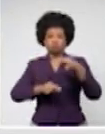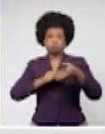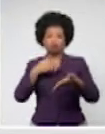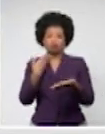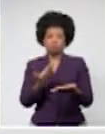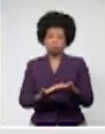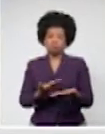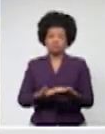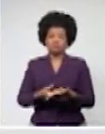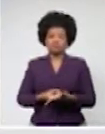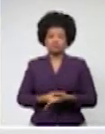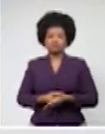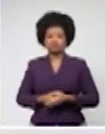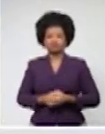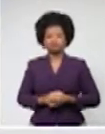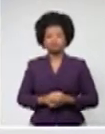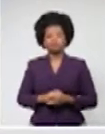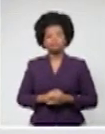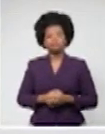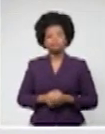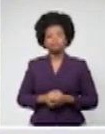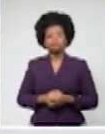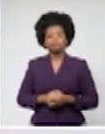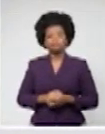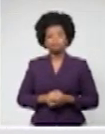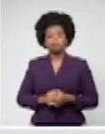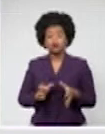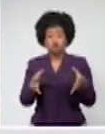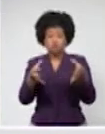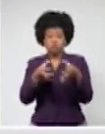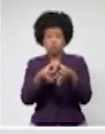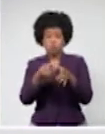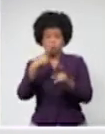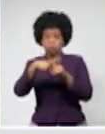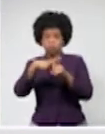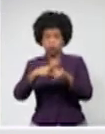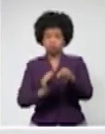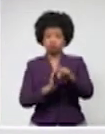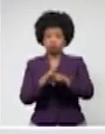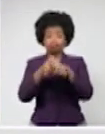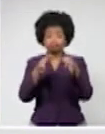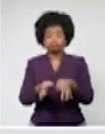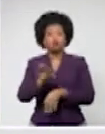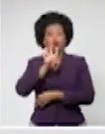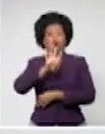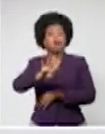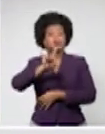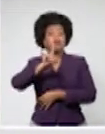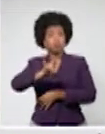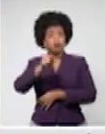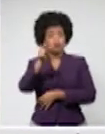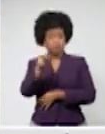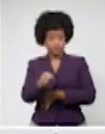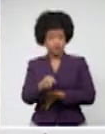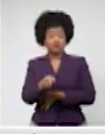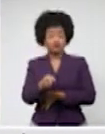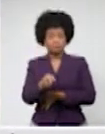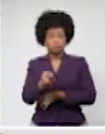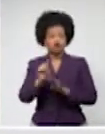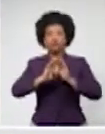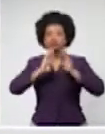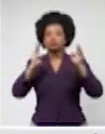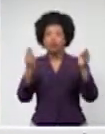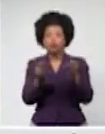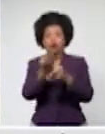them are confirmed case contacts, and they were already hospitalized in isolation units prepared especially for confirmed